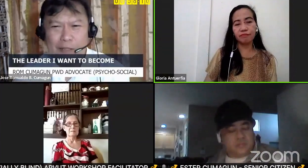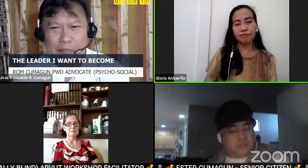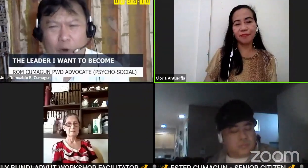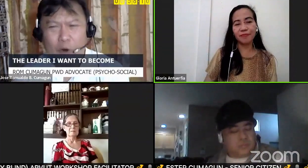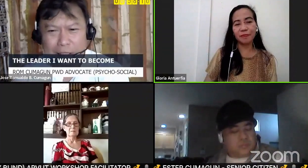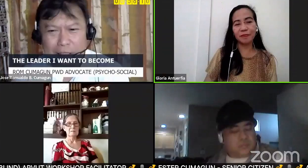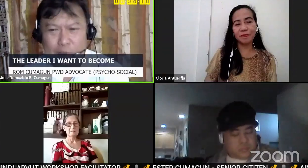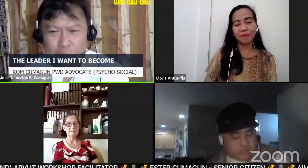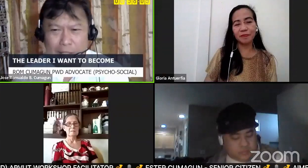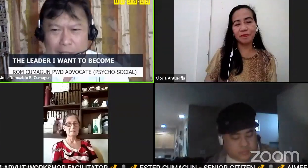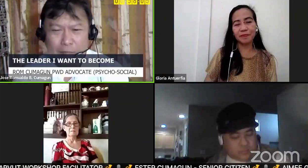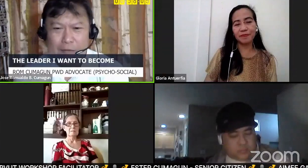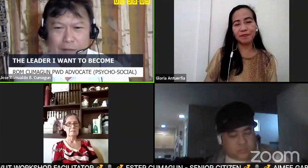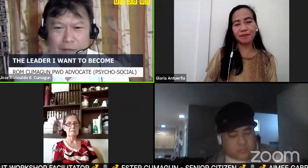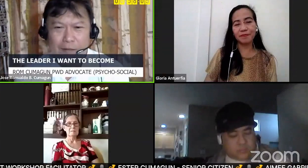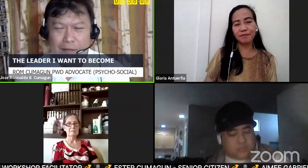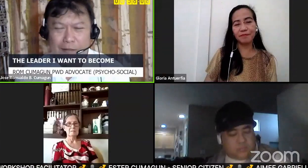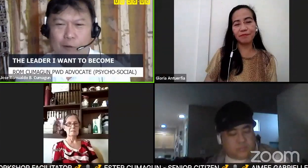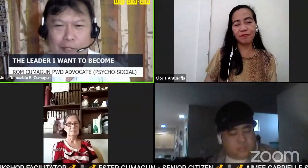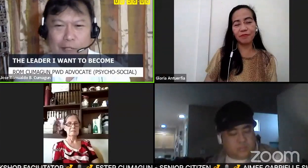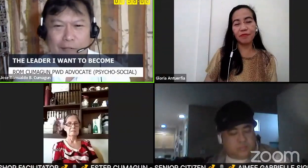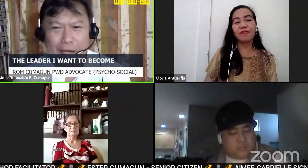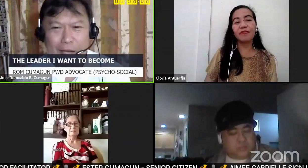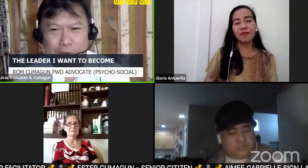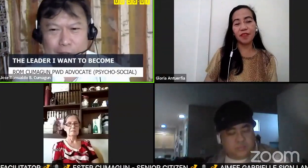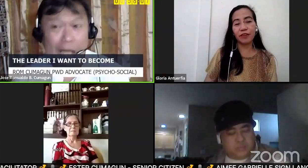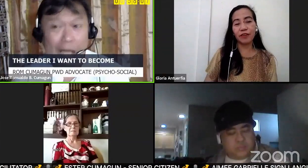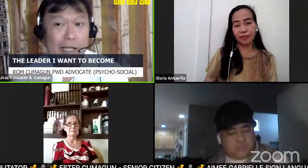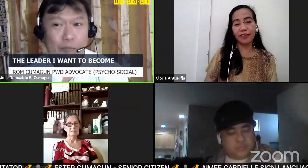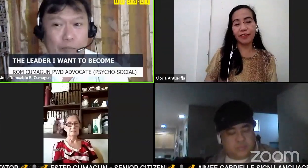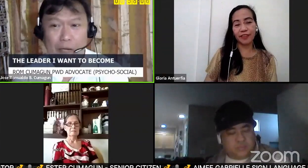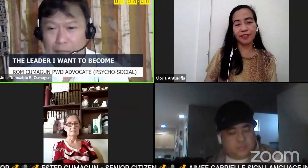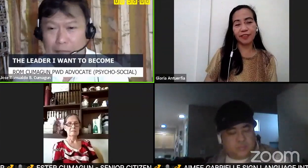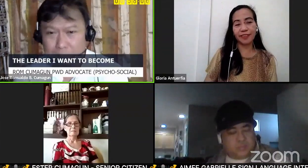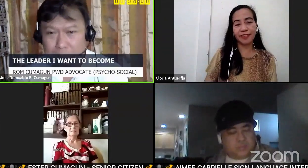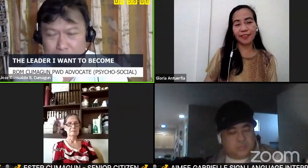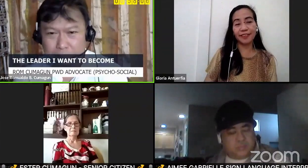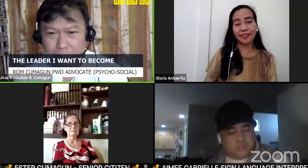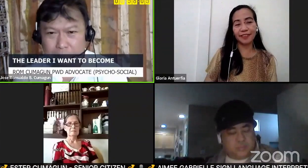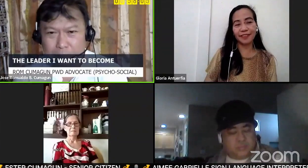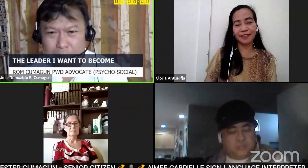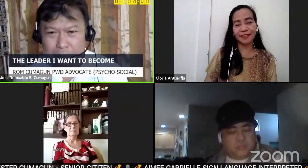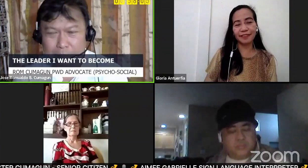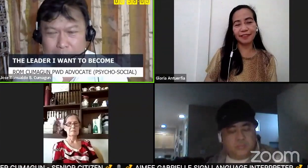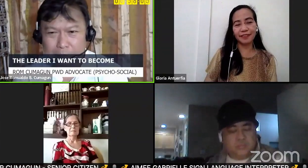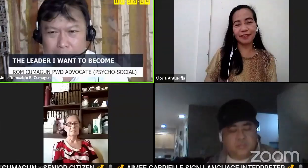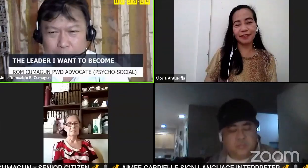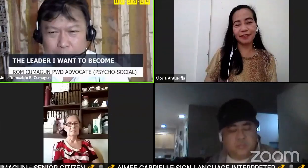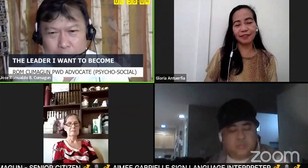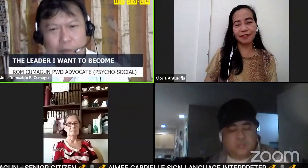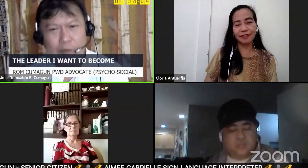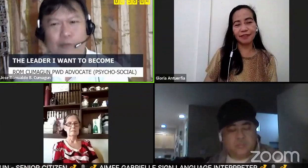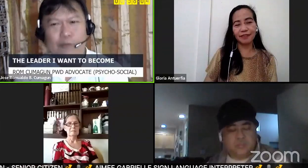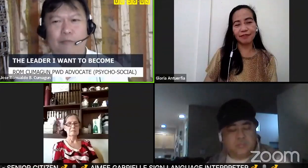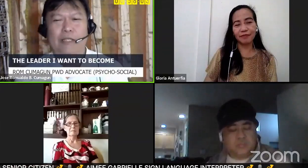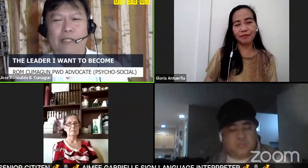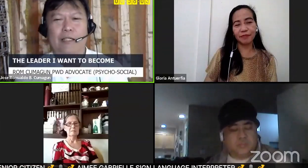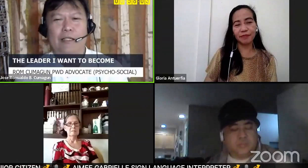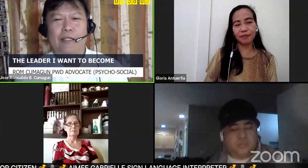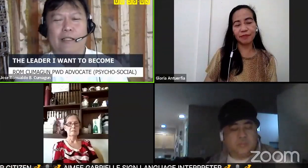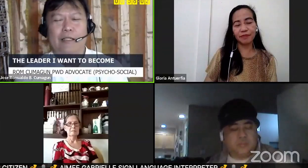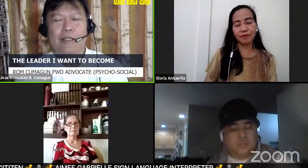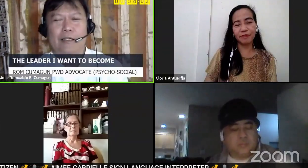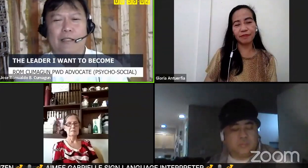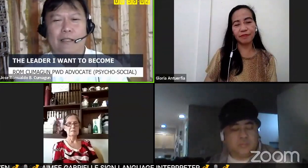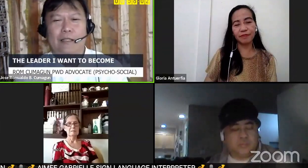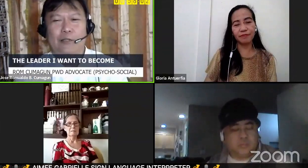we shouldn't be only talking about the coronavirus as a problem. We should also be